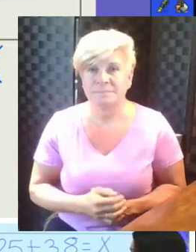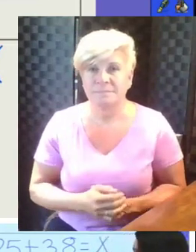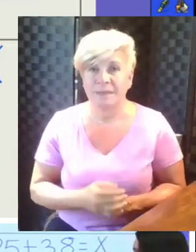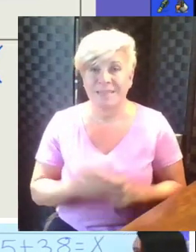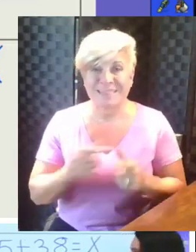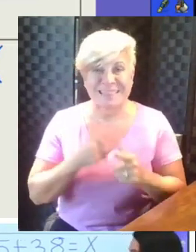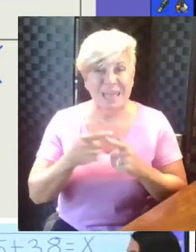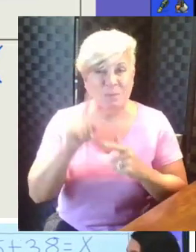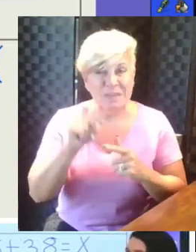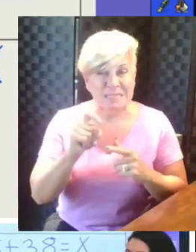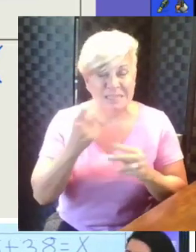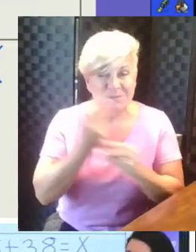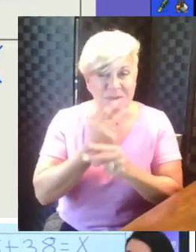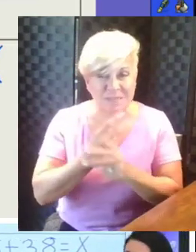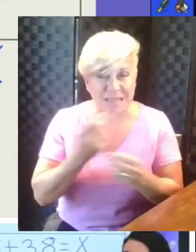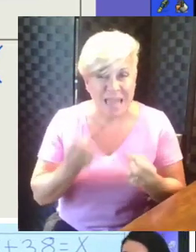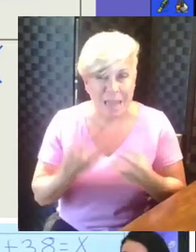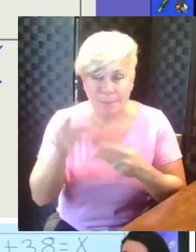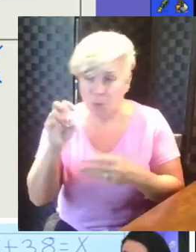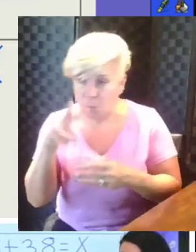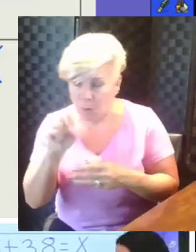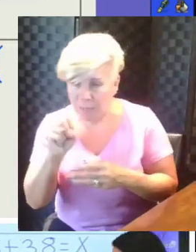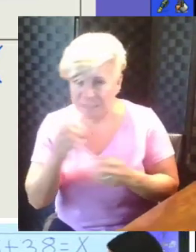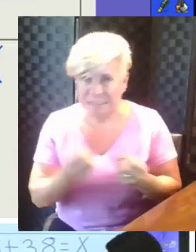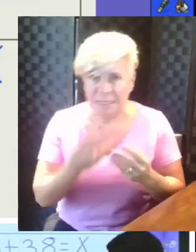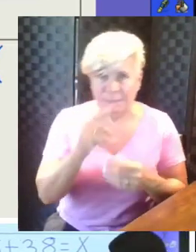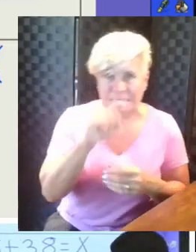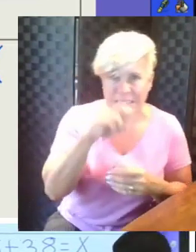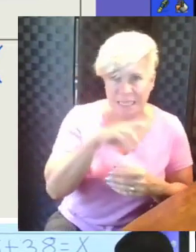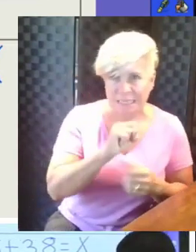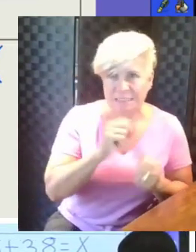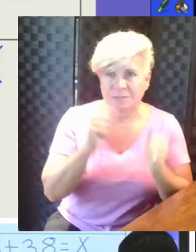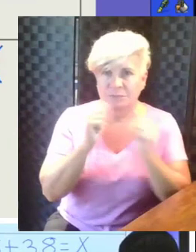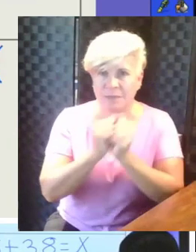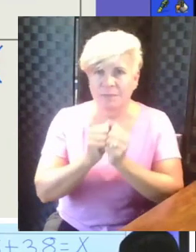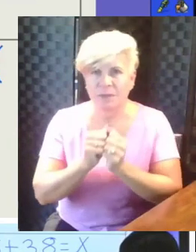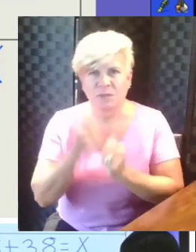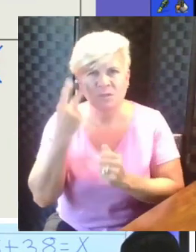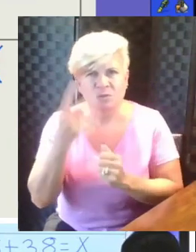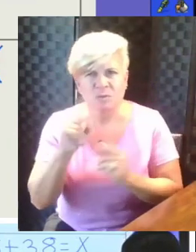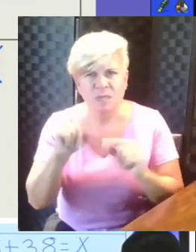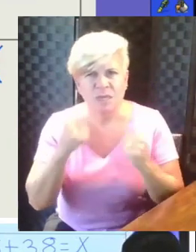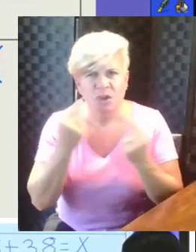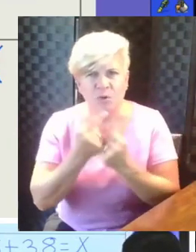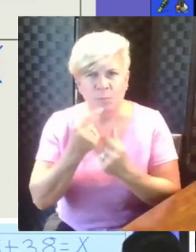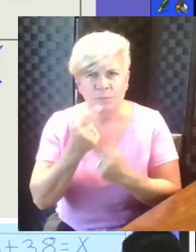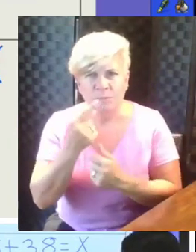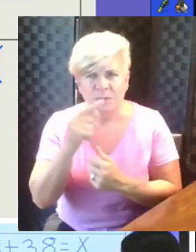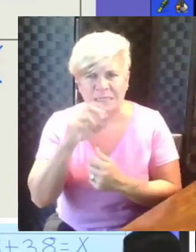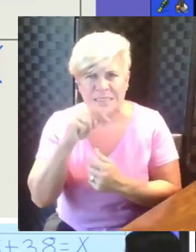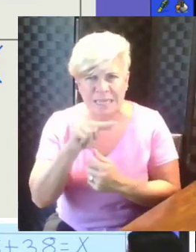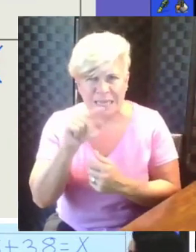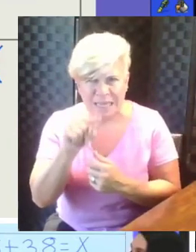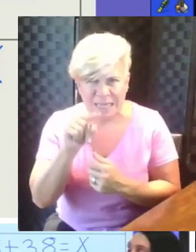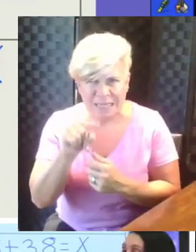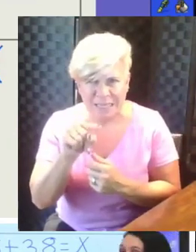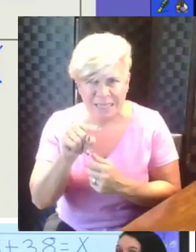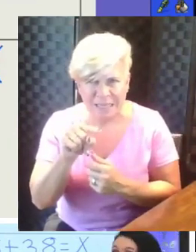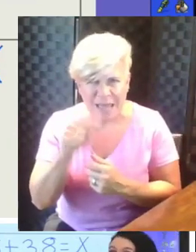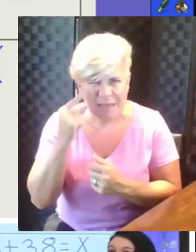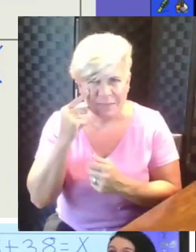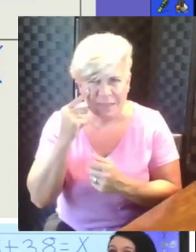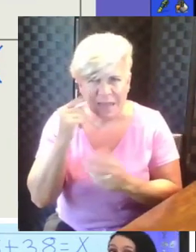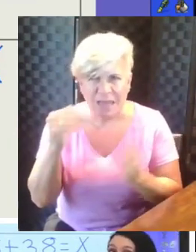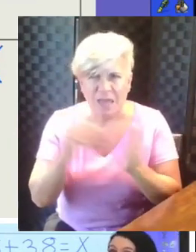And then we need to find out how many 1s and 10s we have in all. Do you happen to see a group of 10 down there? Because I think I can